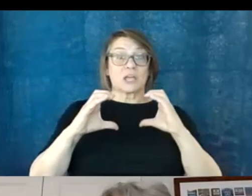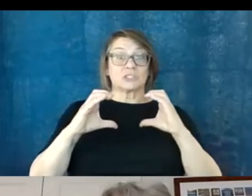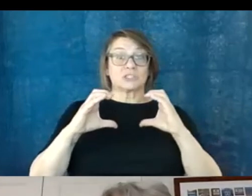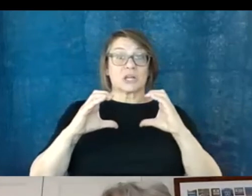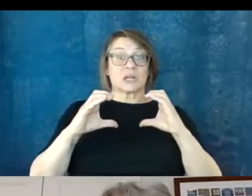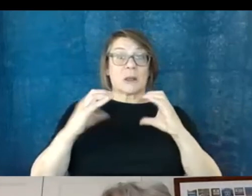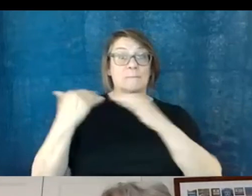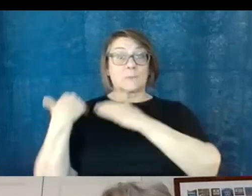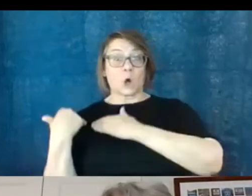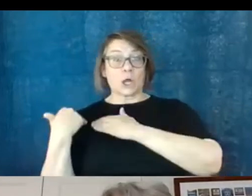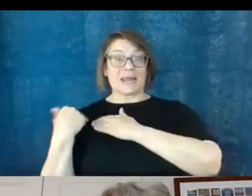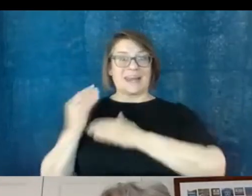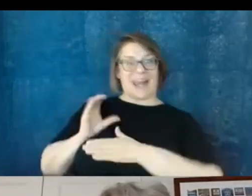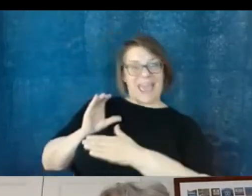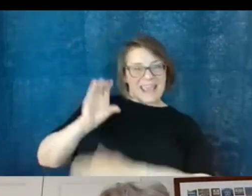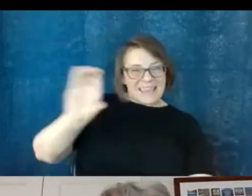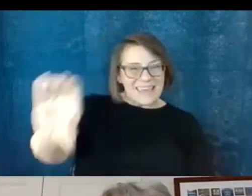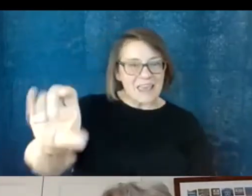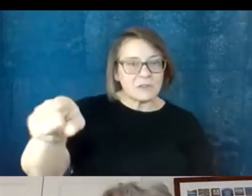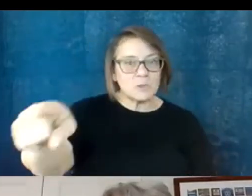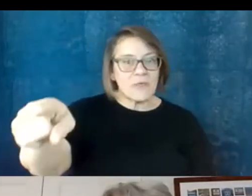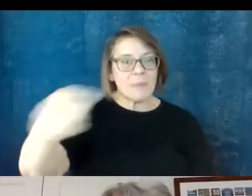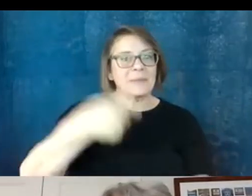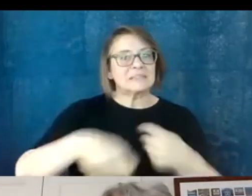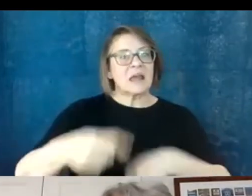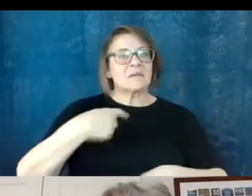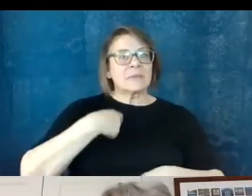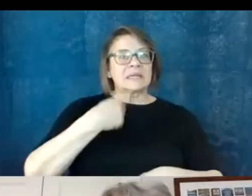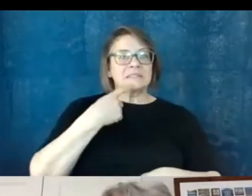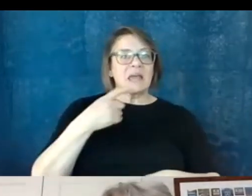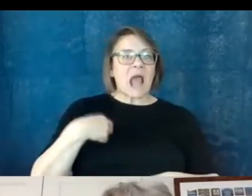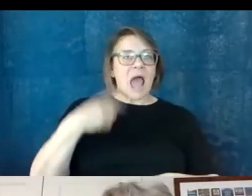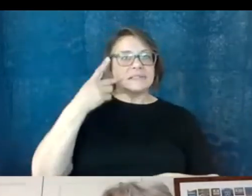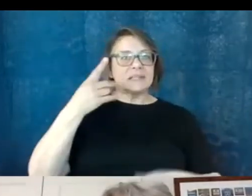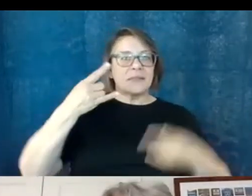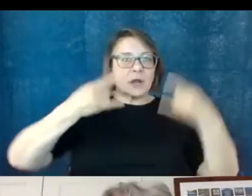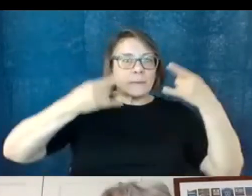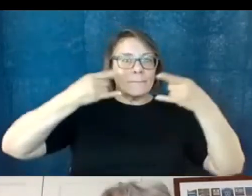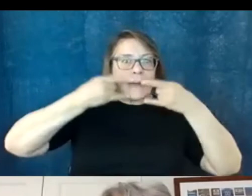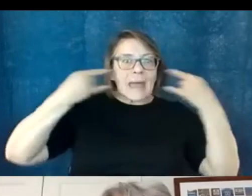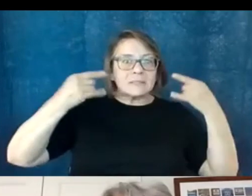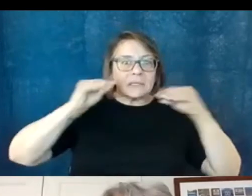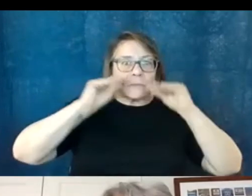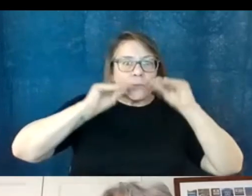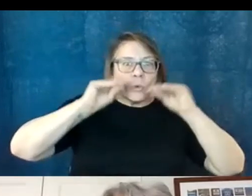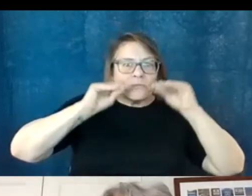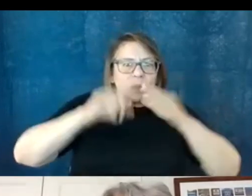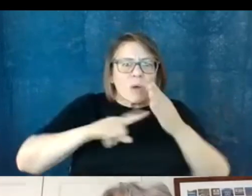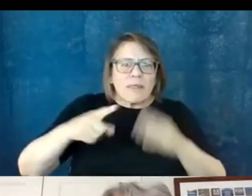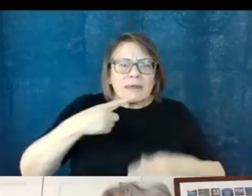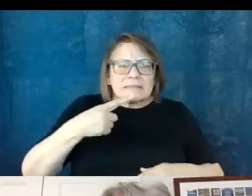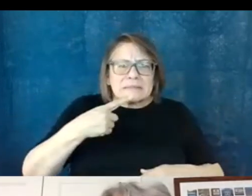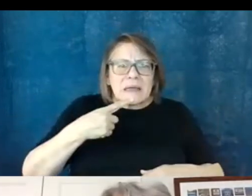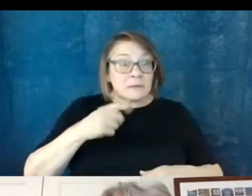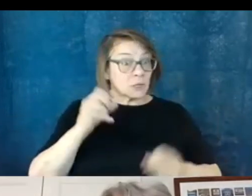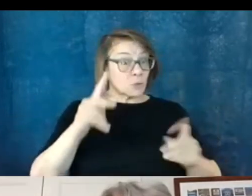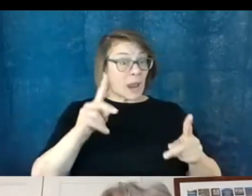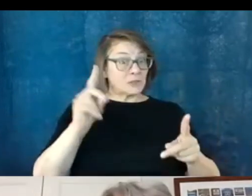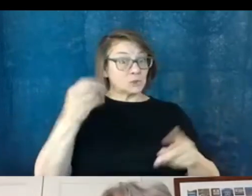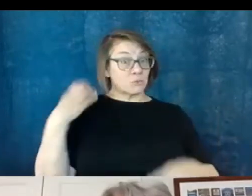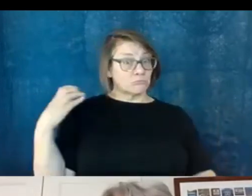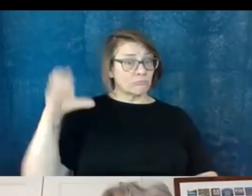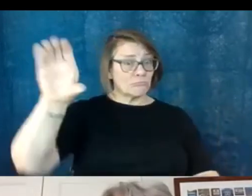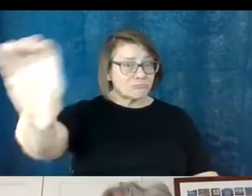on them instead of me going, okay, I see their mask is moving. What are they saying? And it's okay to do that.